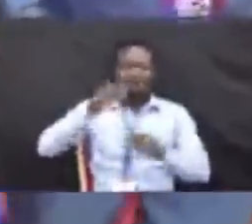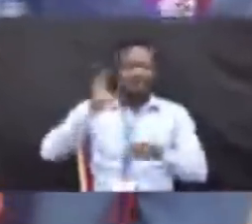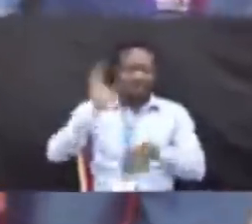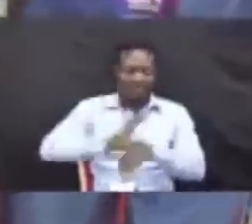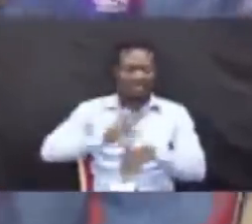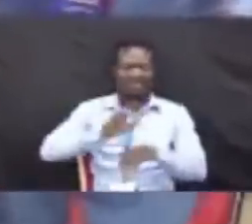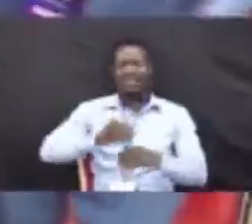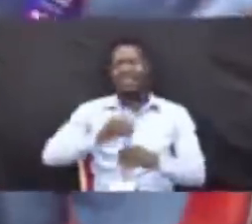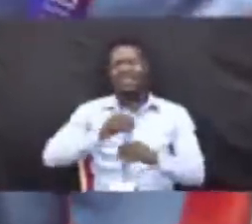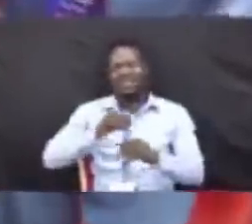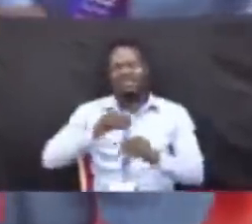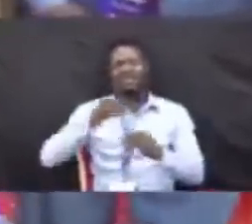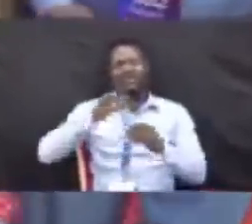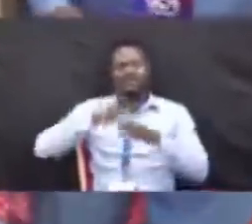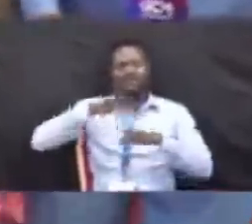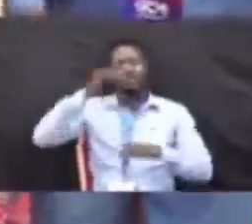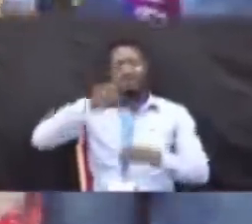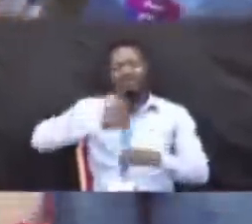build my church.